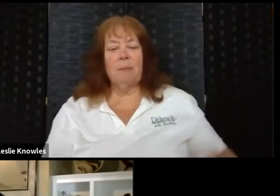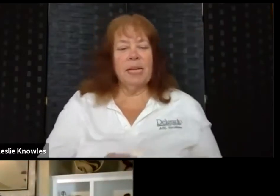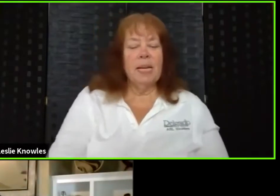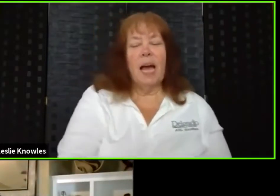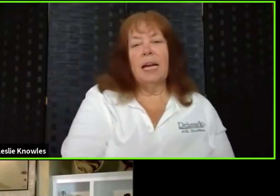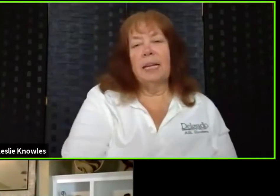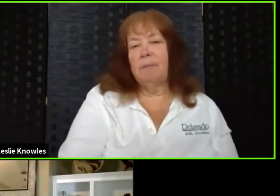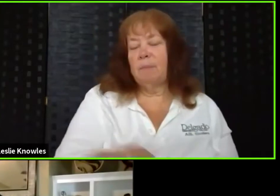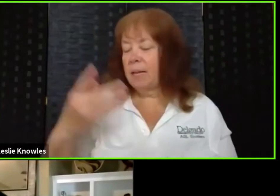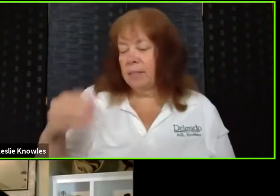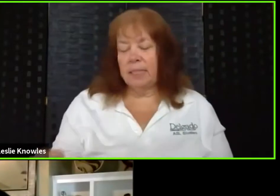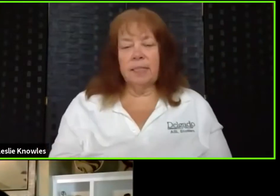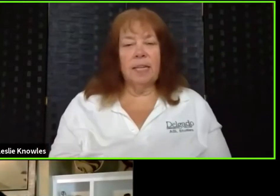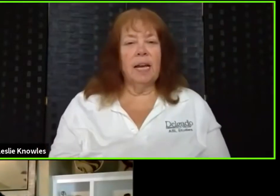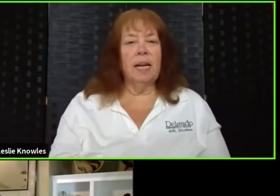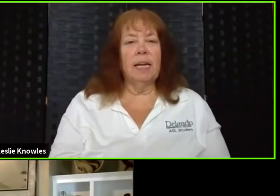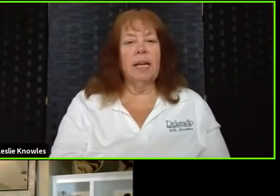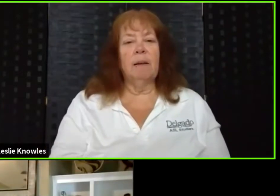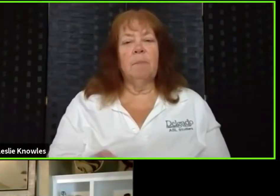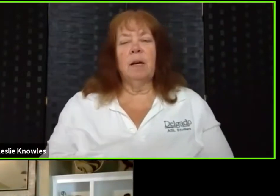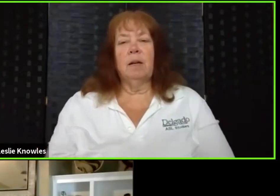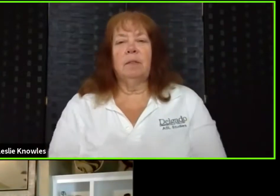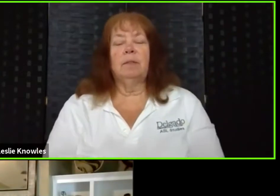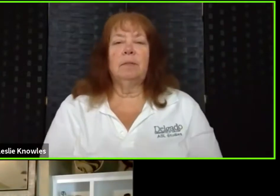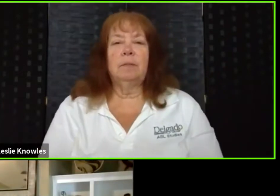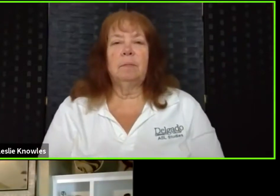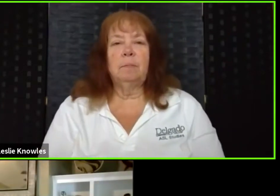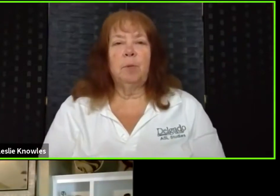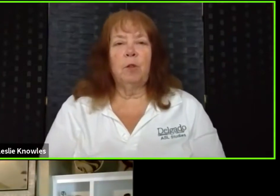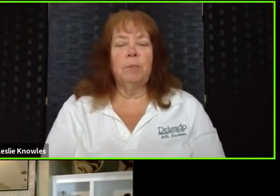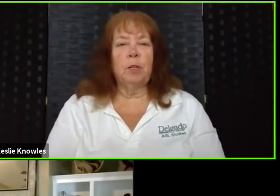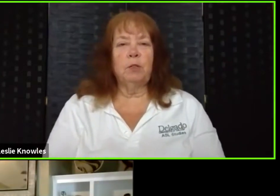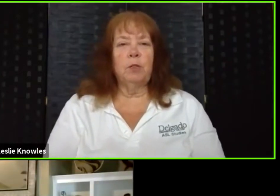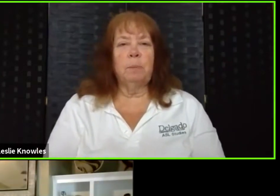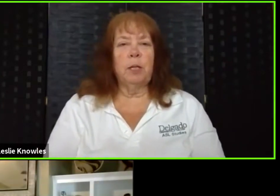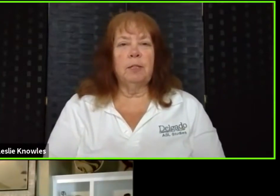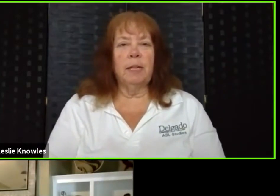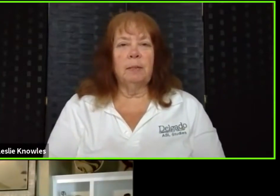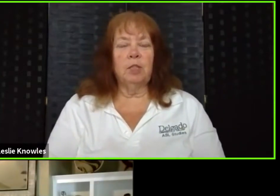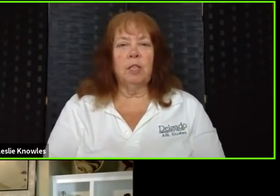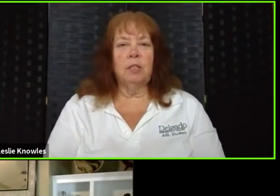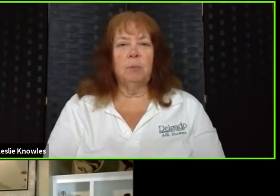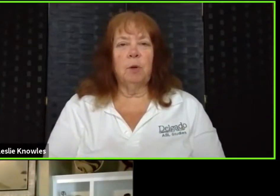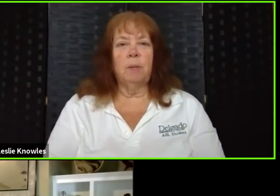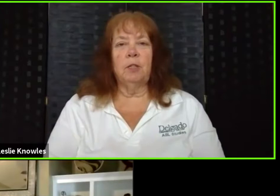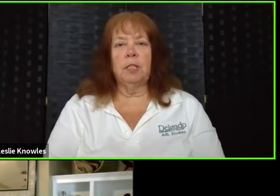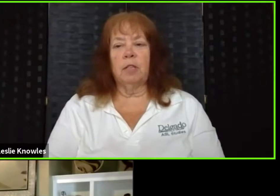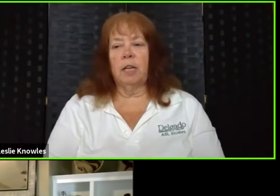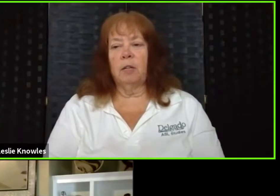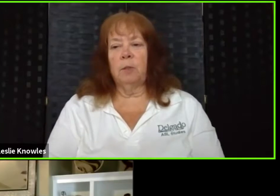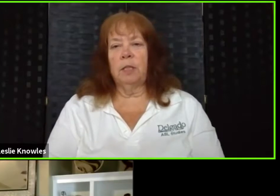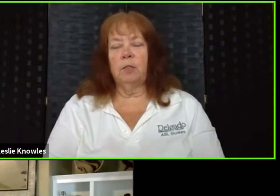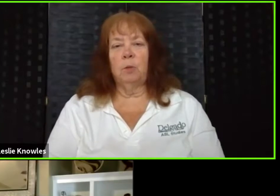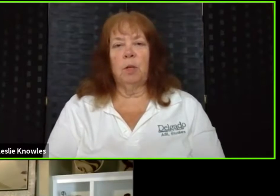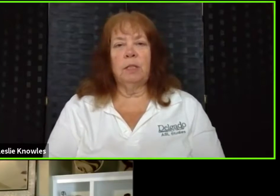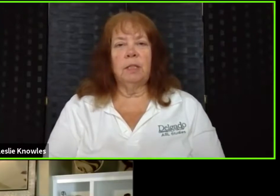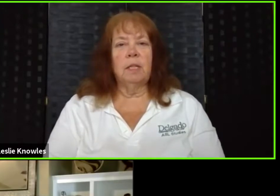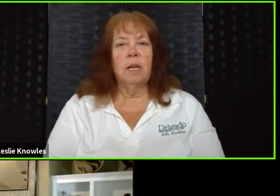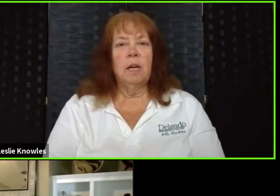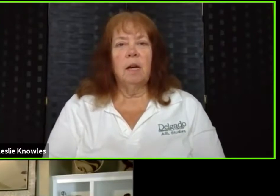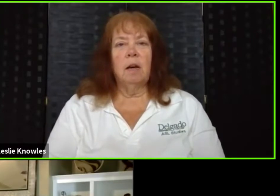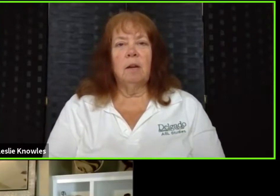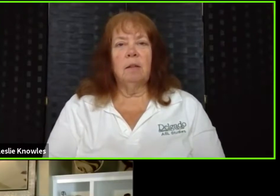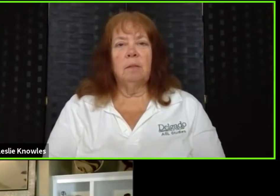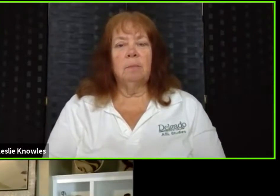Hi, everybody. As Nikki said, I am a Program Director for the American Sign Language Studies program here at Delgado in New